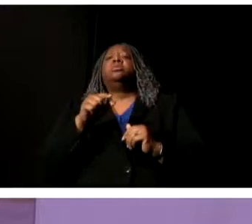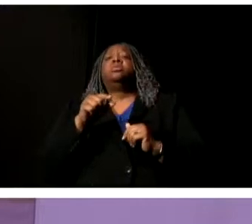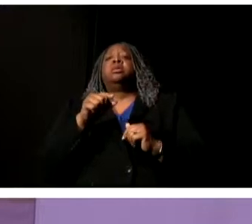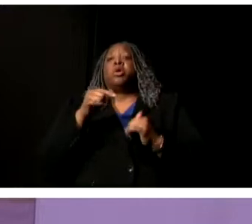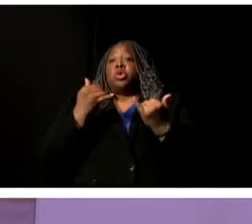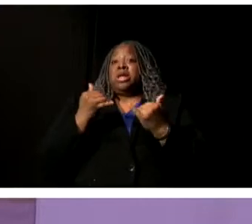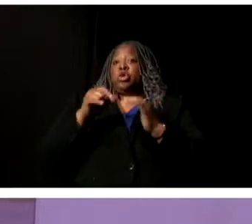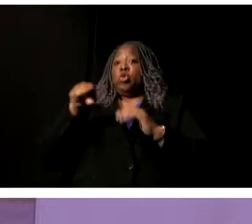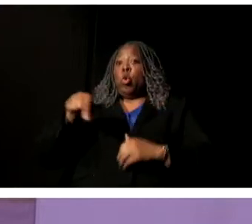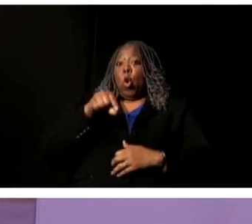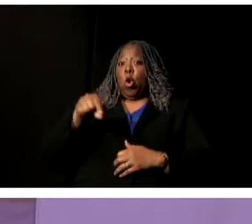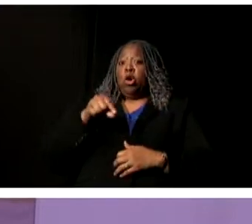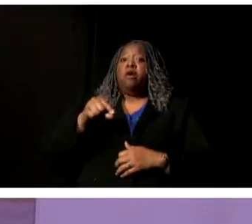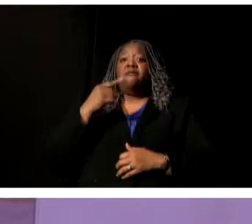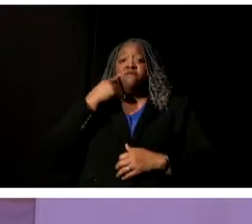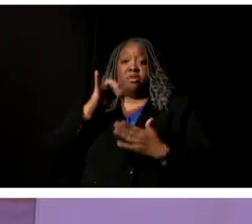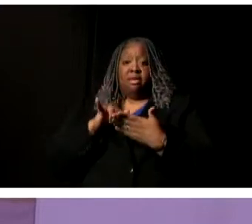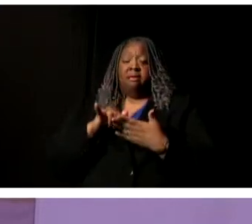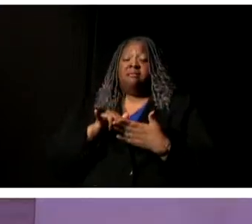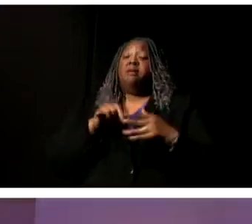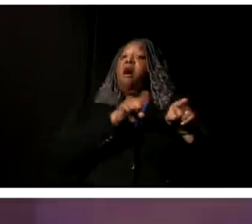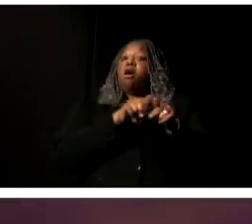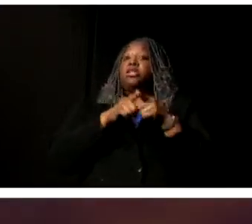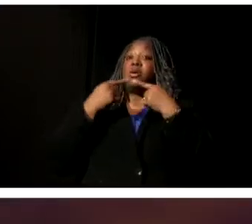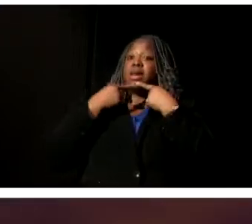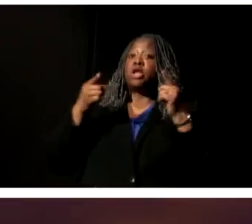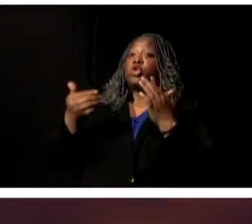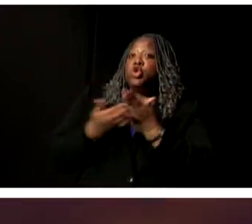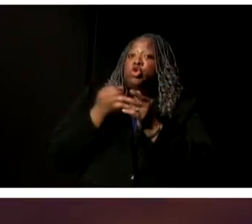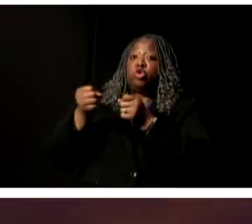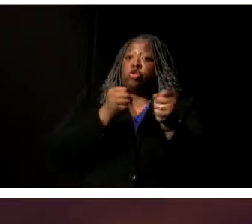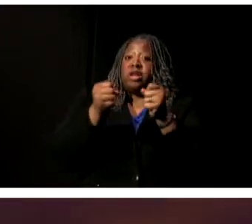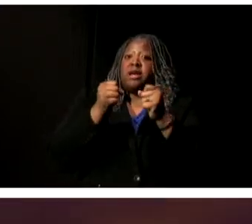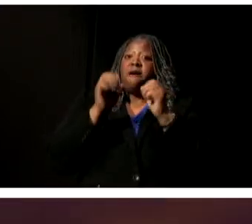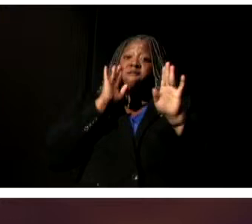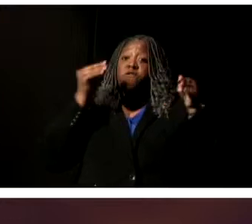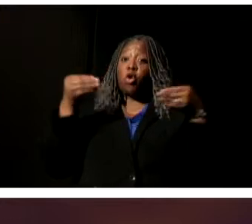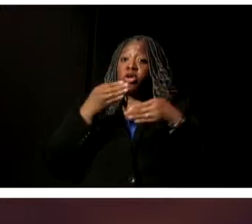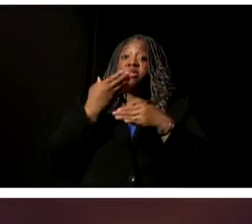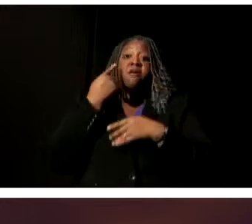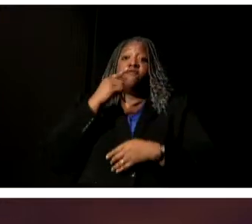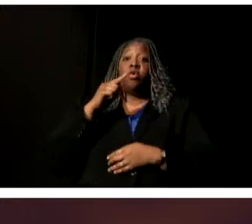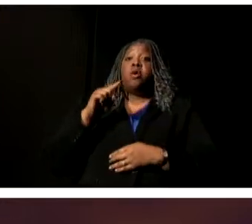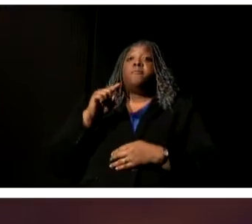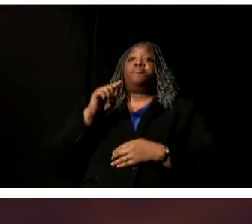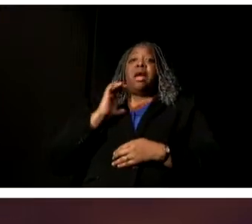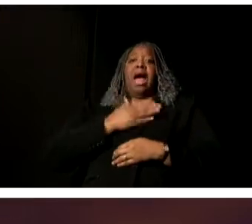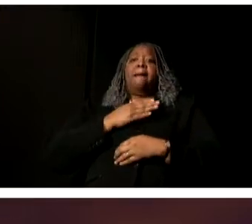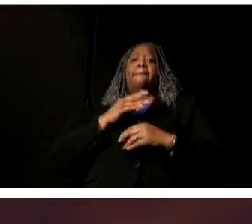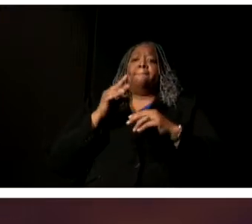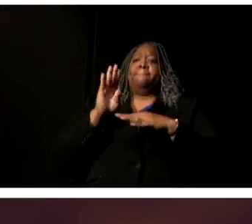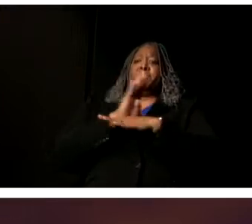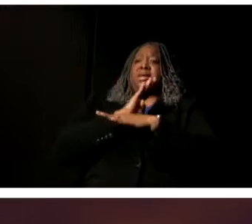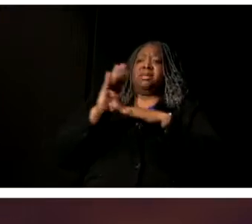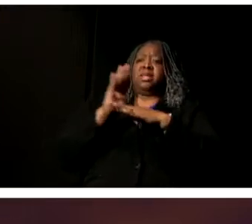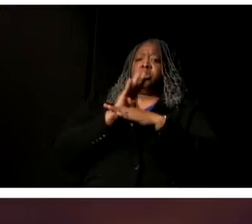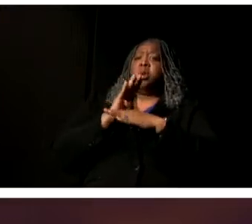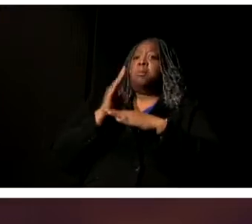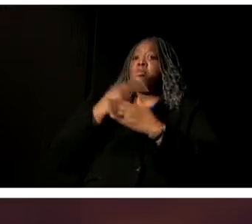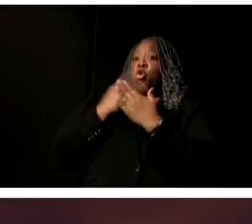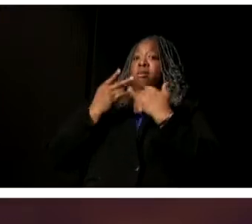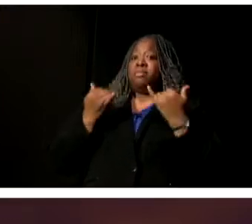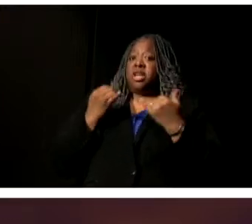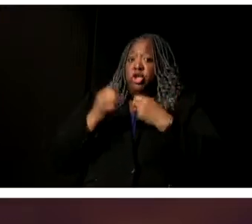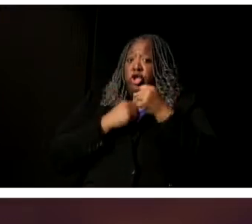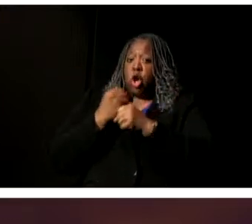to announce a new strategic focus within our Build Academy and Emprende Small Business Incubator programs this year.